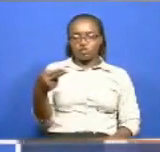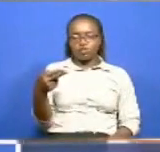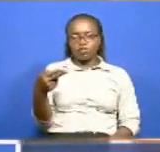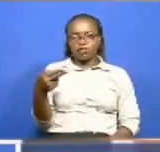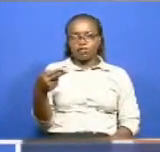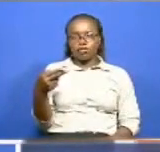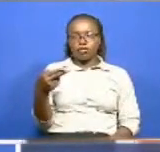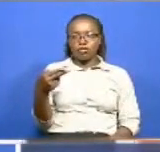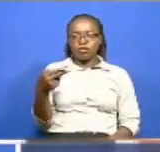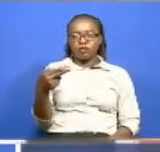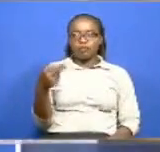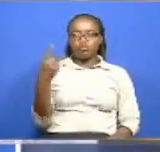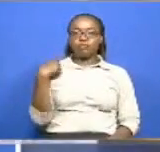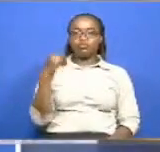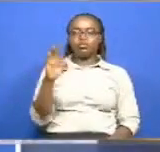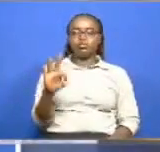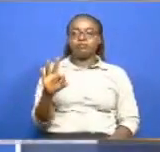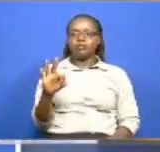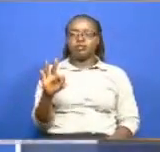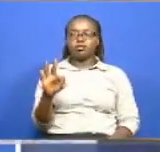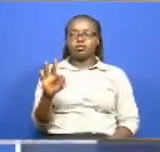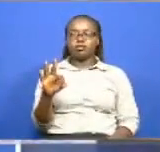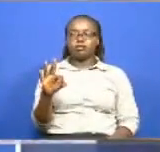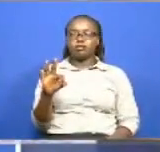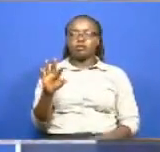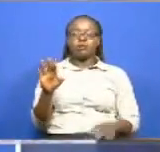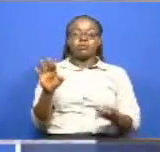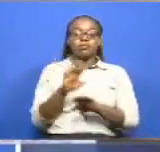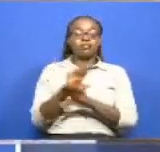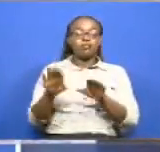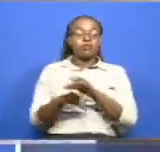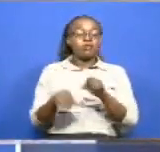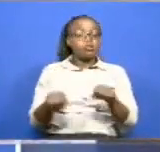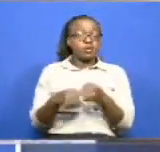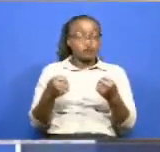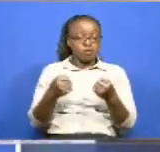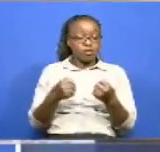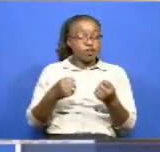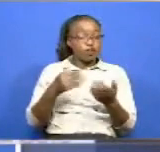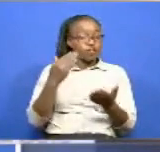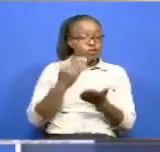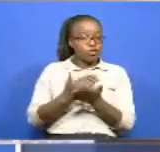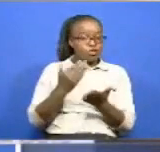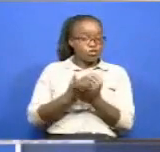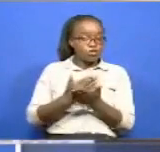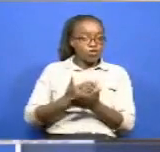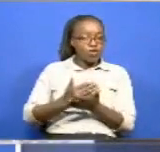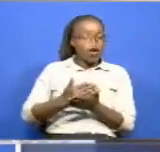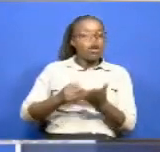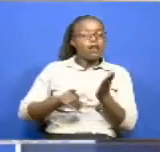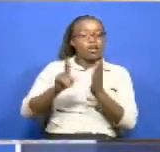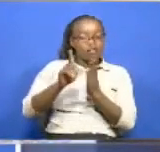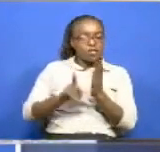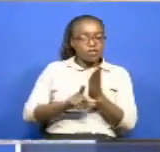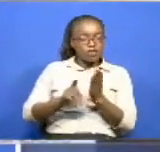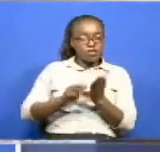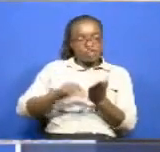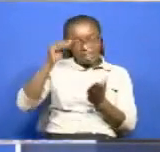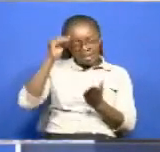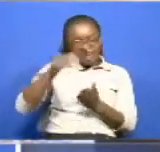for being number 3. Whenever everything happens, there are always lessons learned.